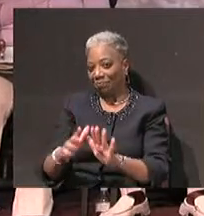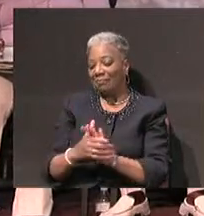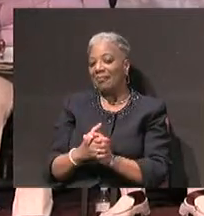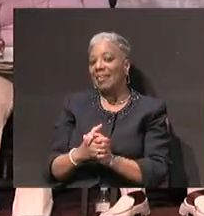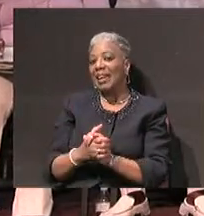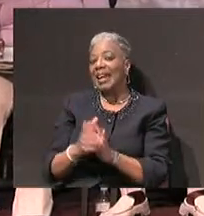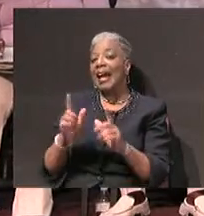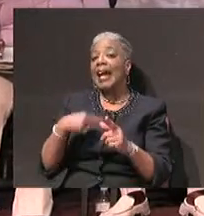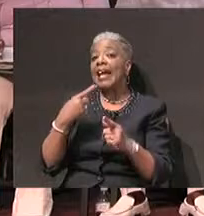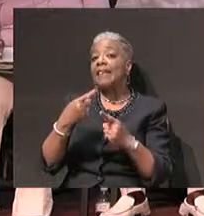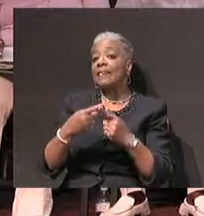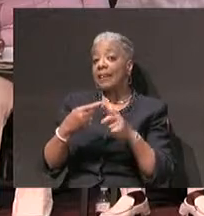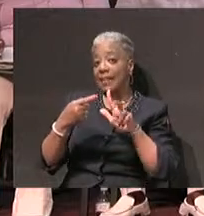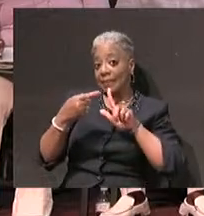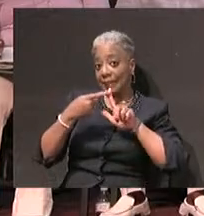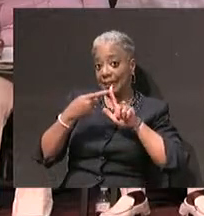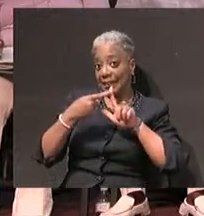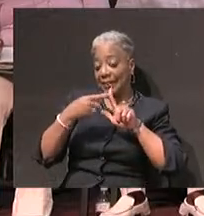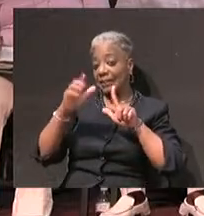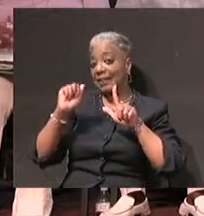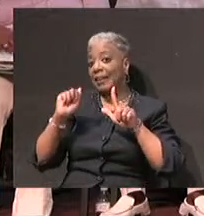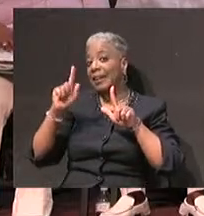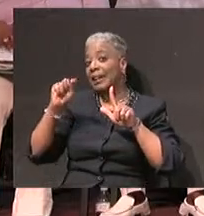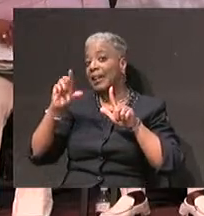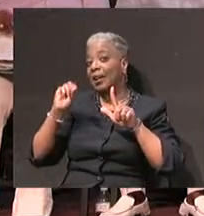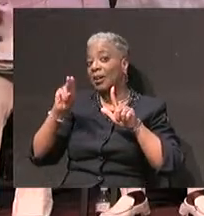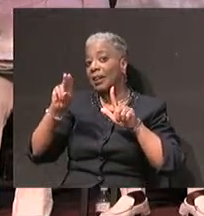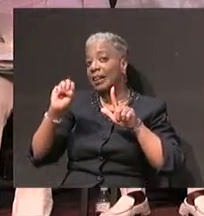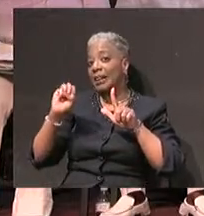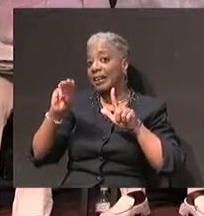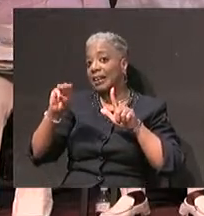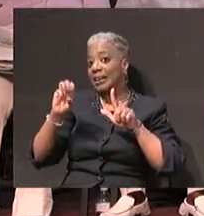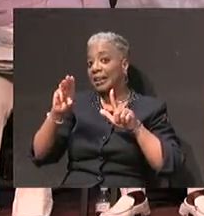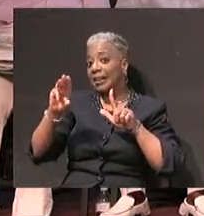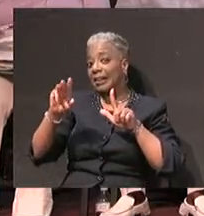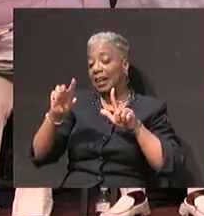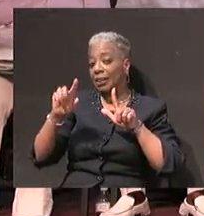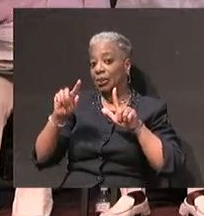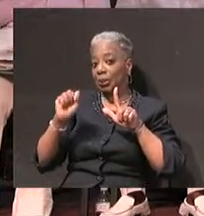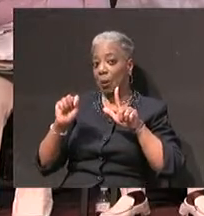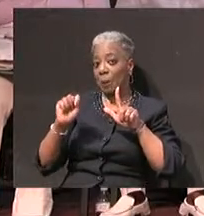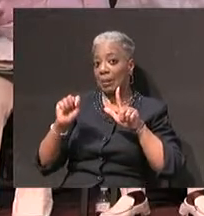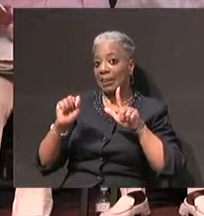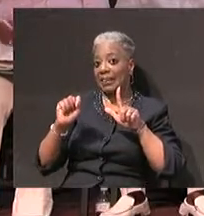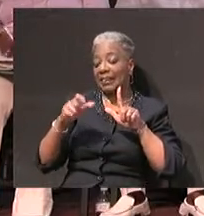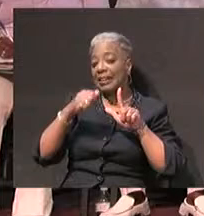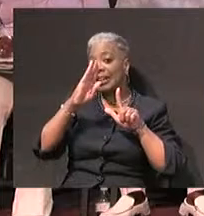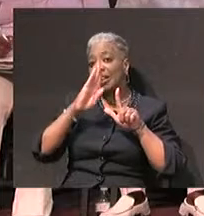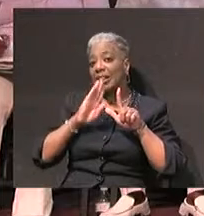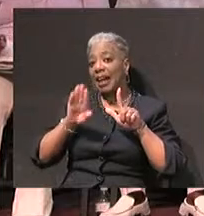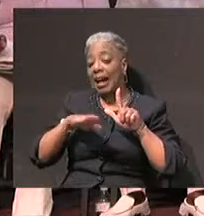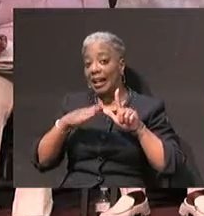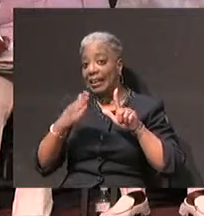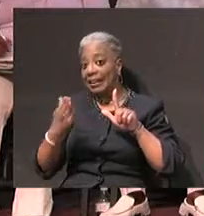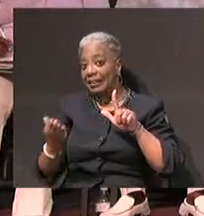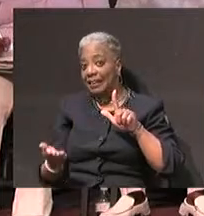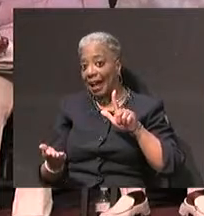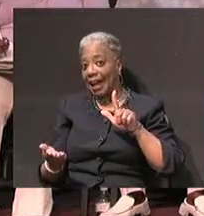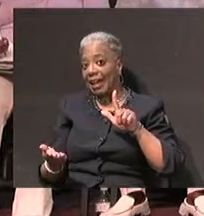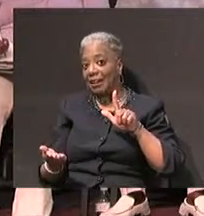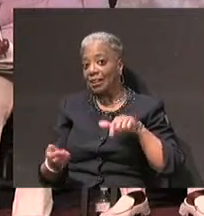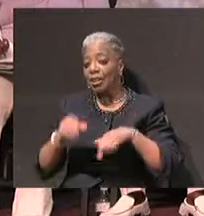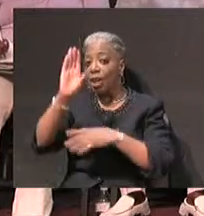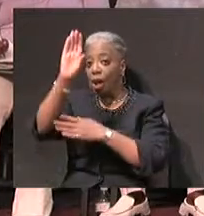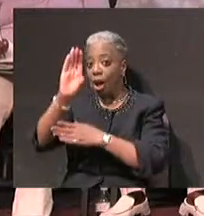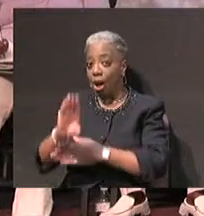the crucifixion. It's one thing to say God is with us, but when he died on the cross, when Christ died on the cross, now you can